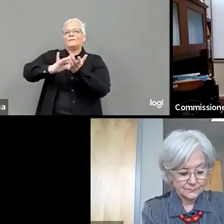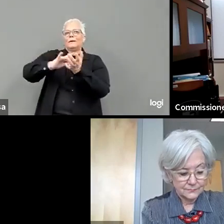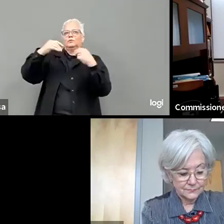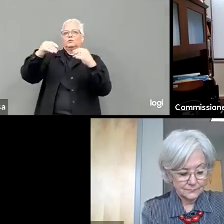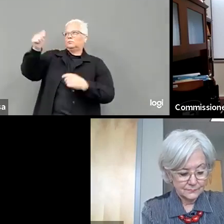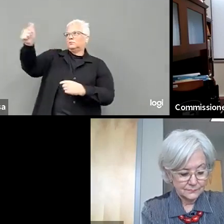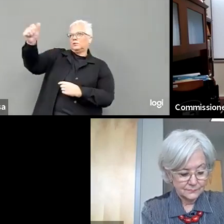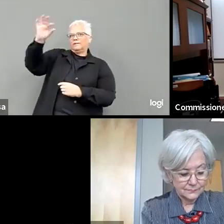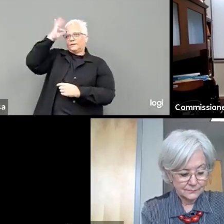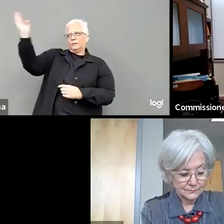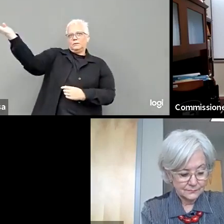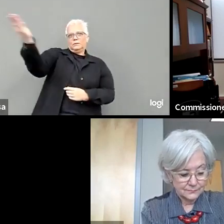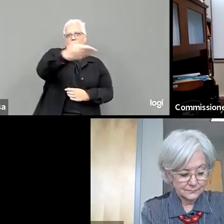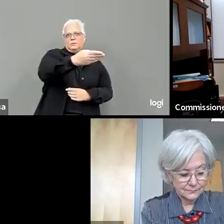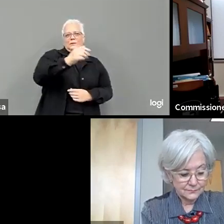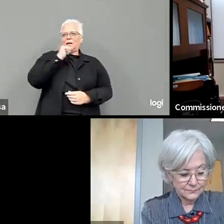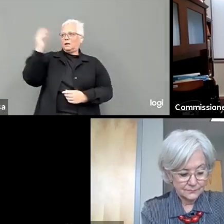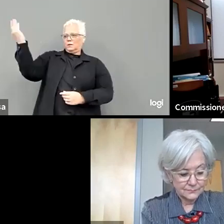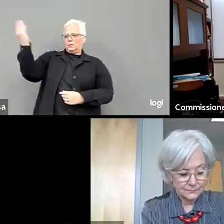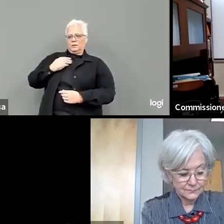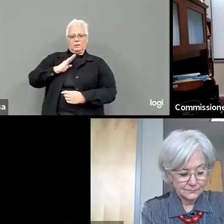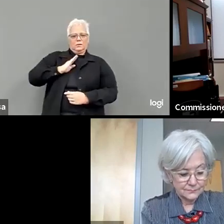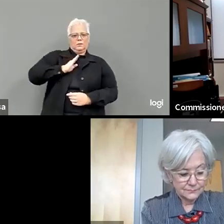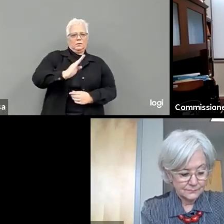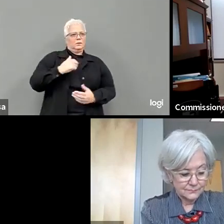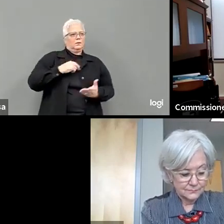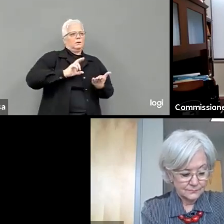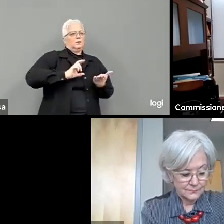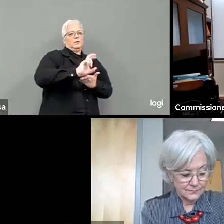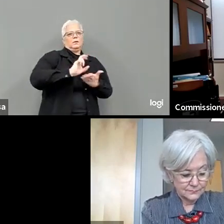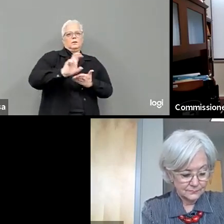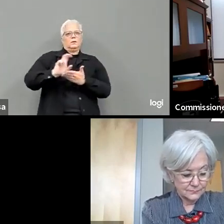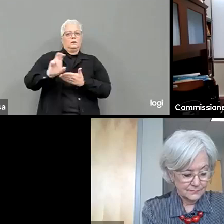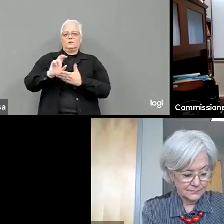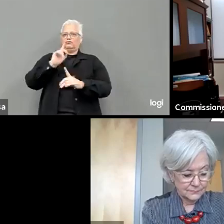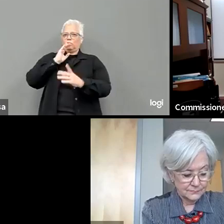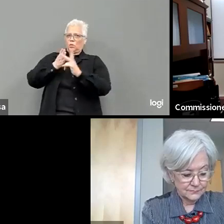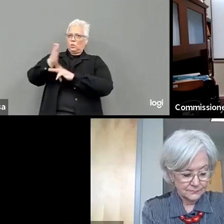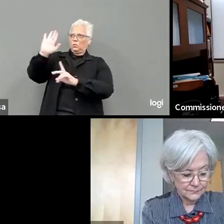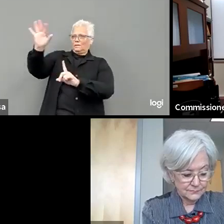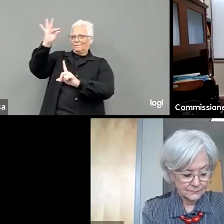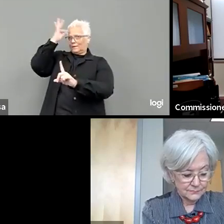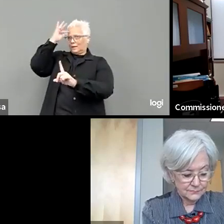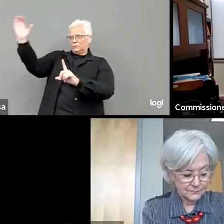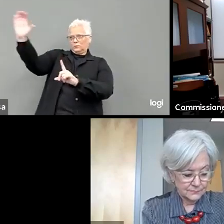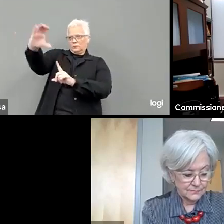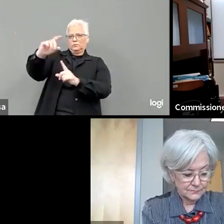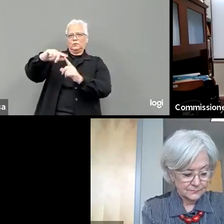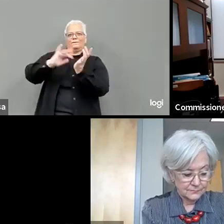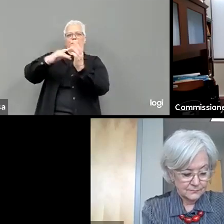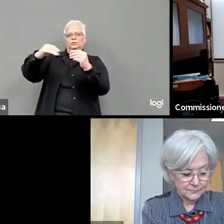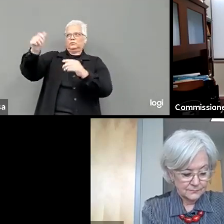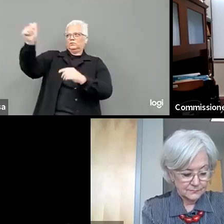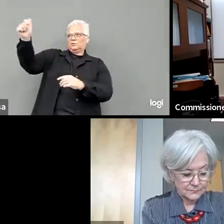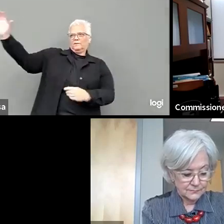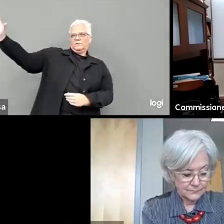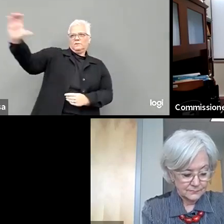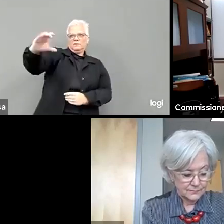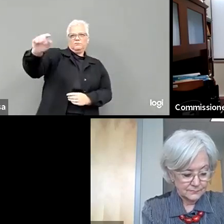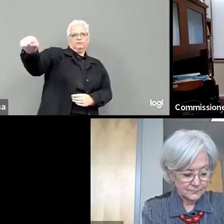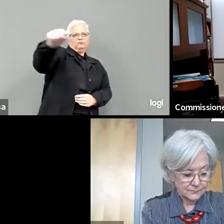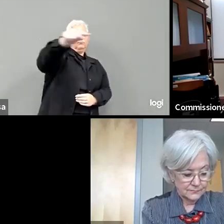in that as well. But we know what's coming, which is great news for us. And, you know, we want as many access points here in Tulsa County